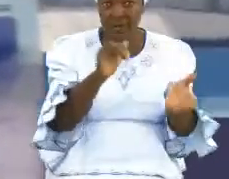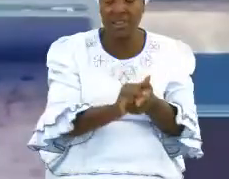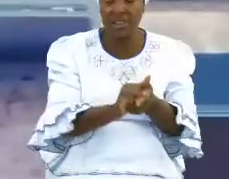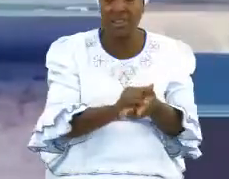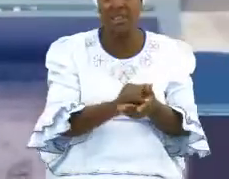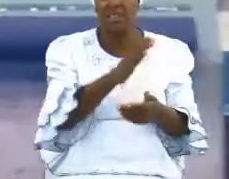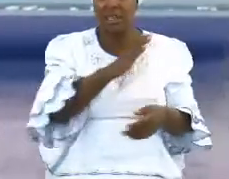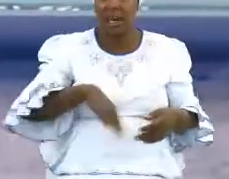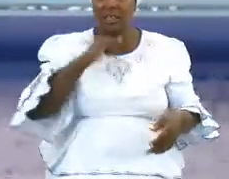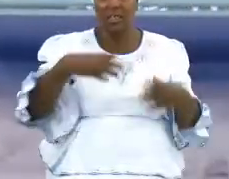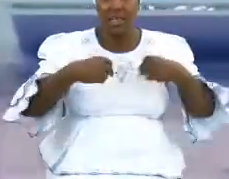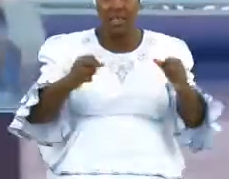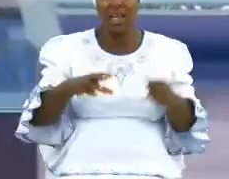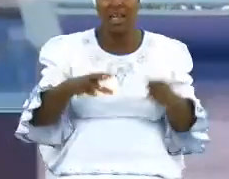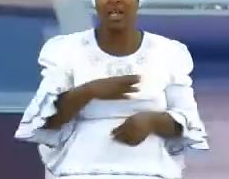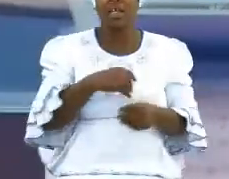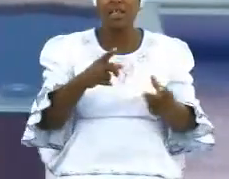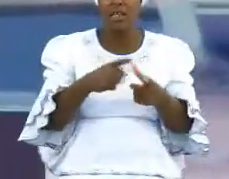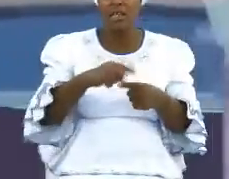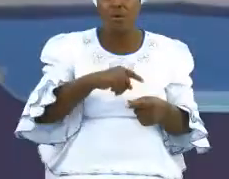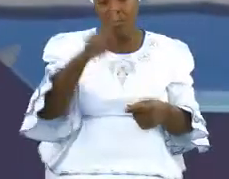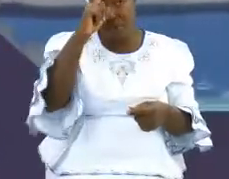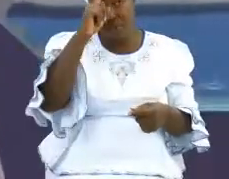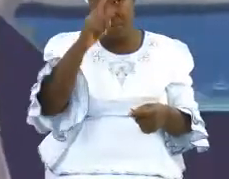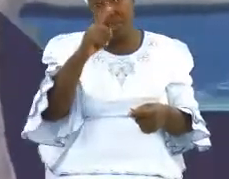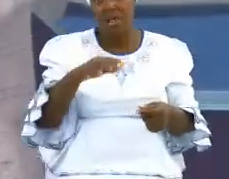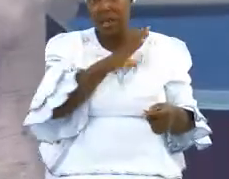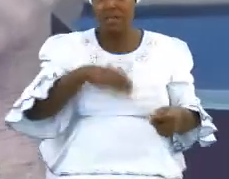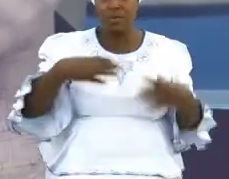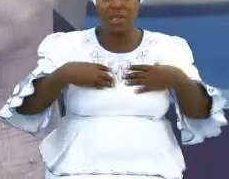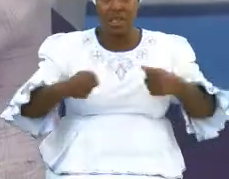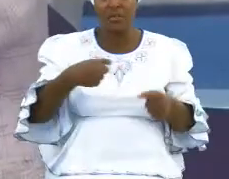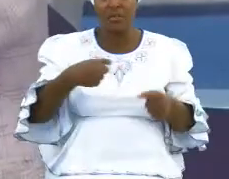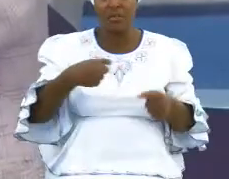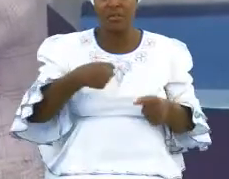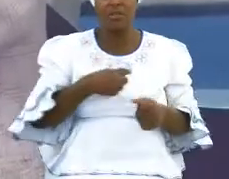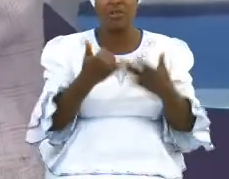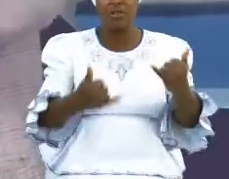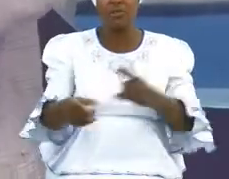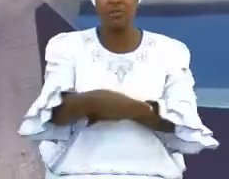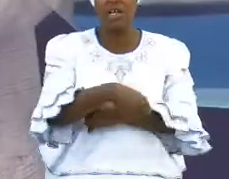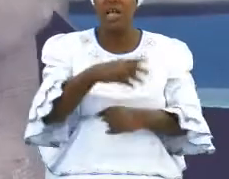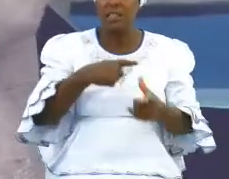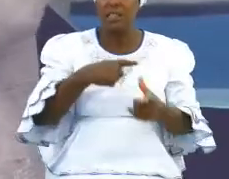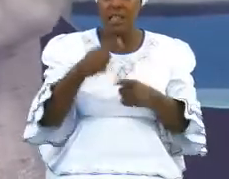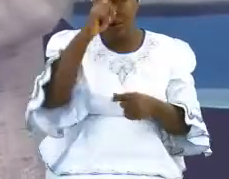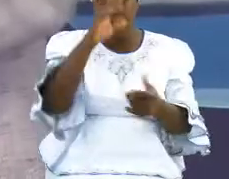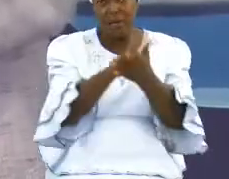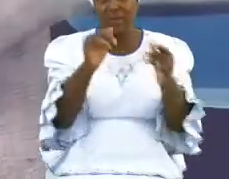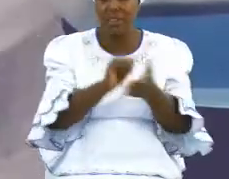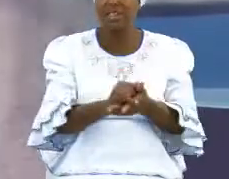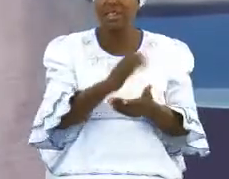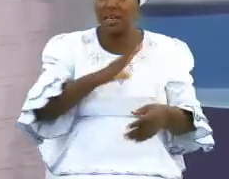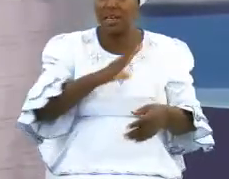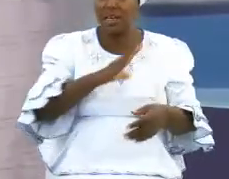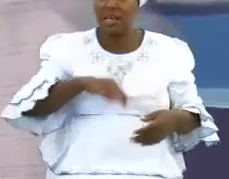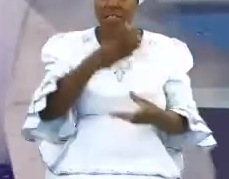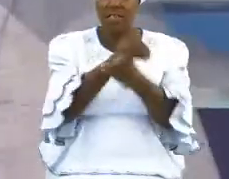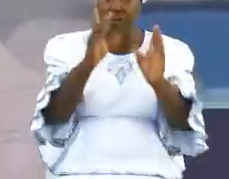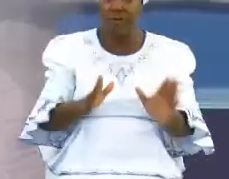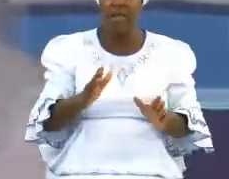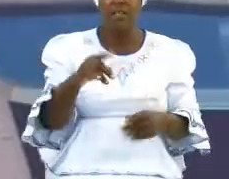healer, he'll heal me today. That believeth, he believeth that Christ is deliverer, he'll deliver me today.